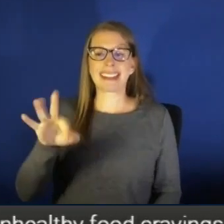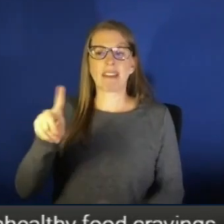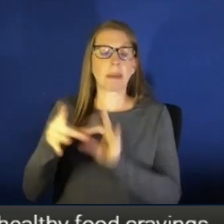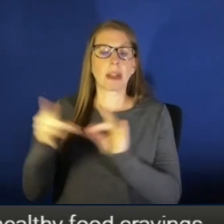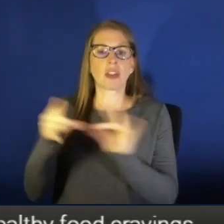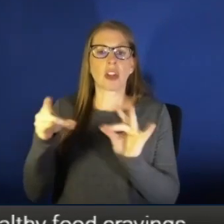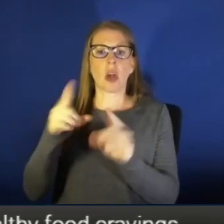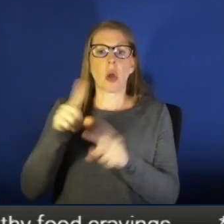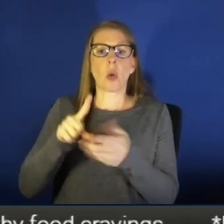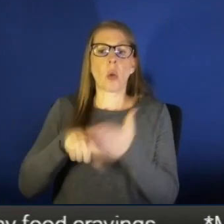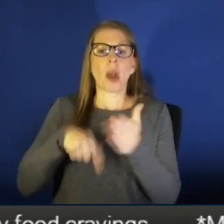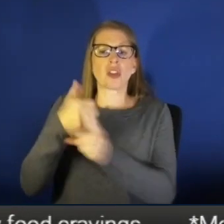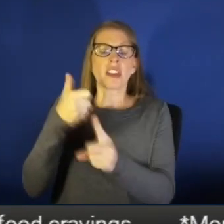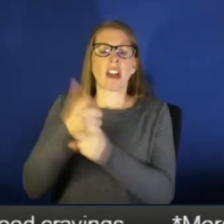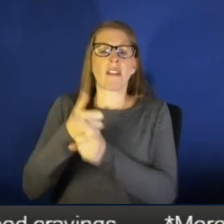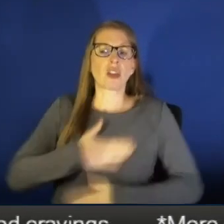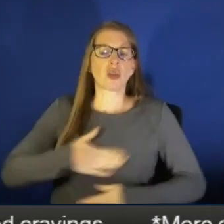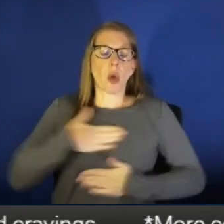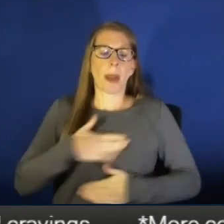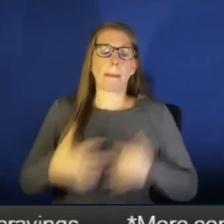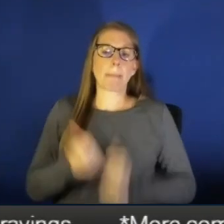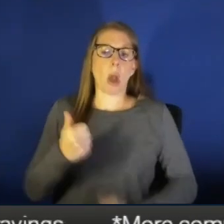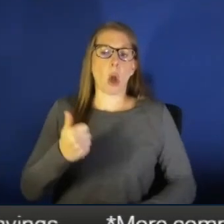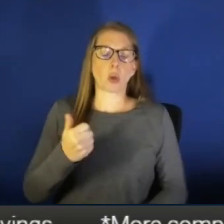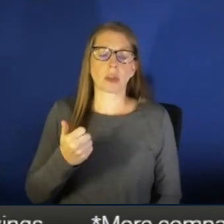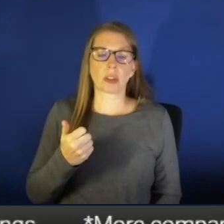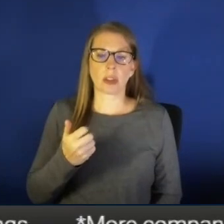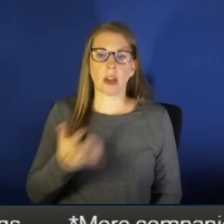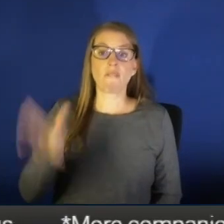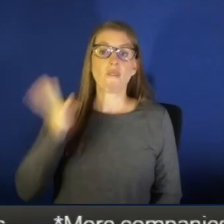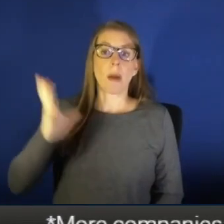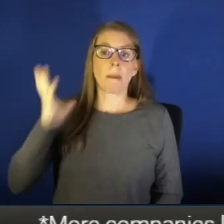enjoying most about being a former smoker?